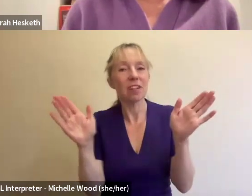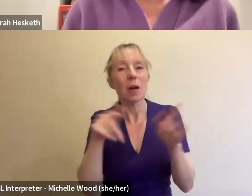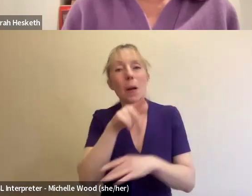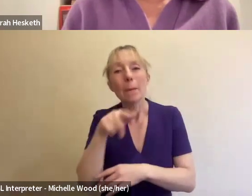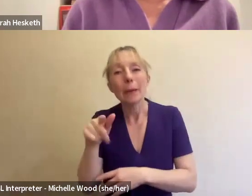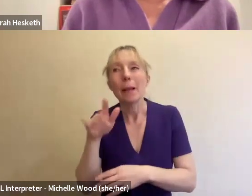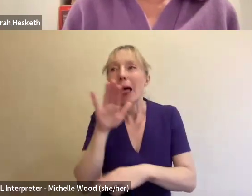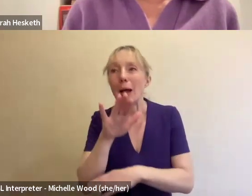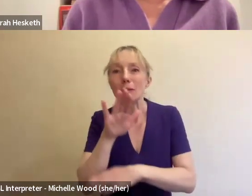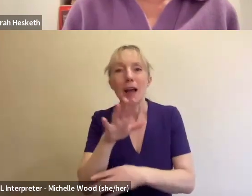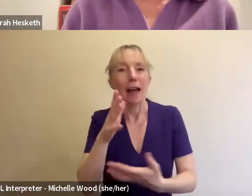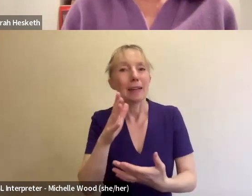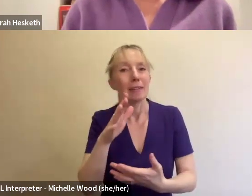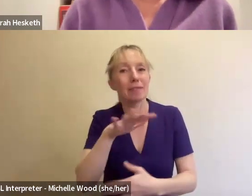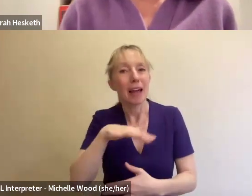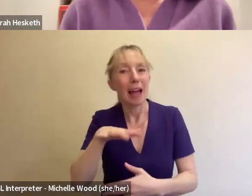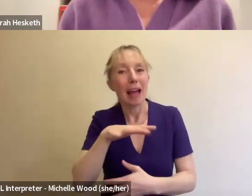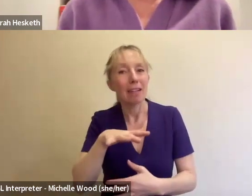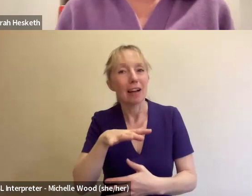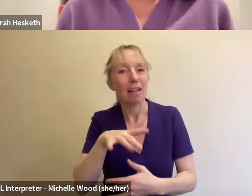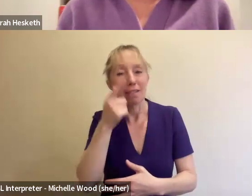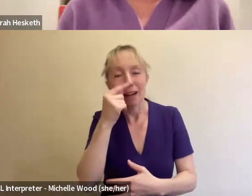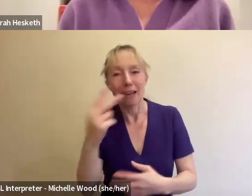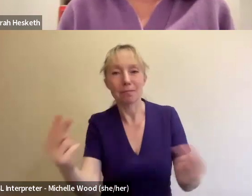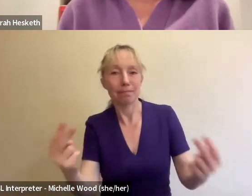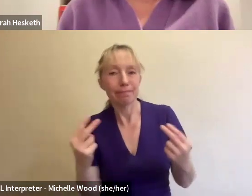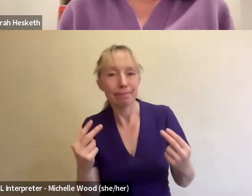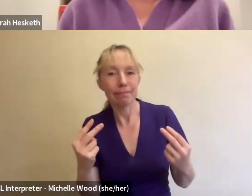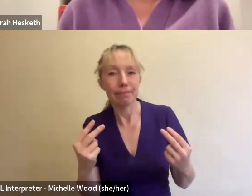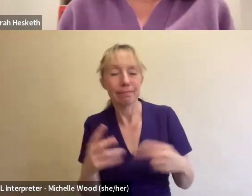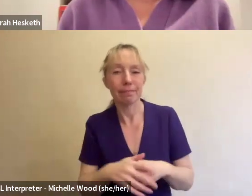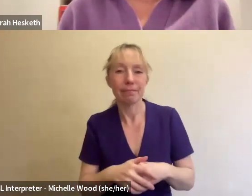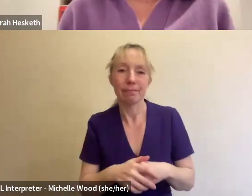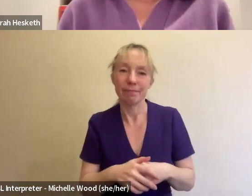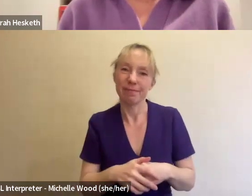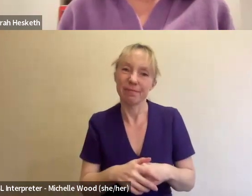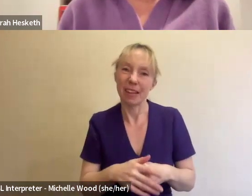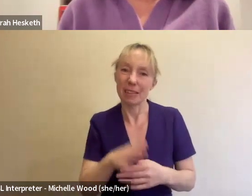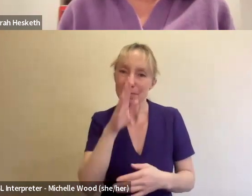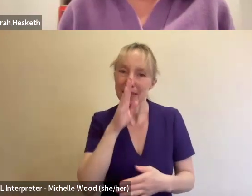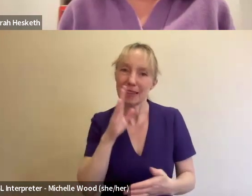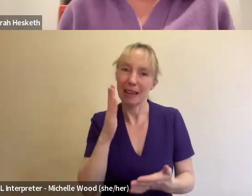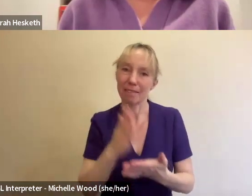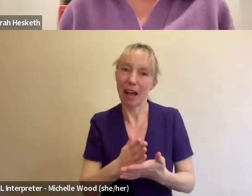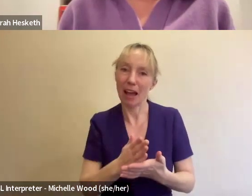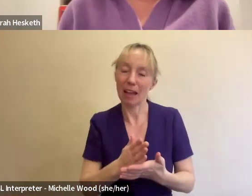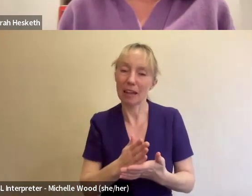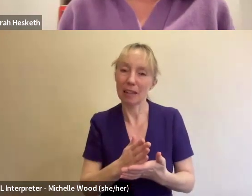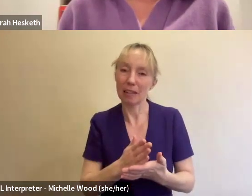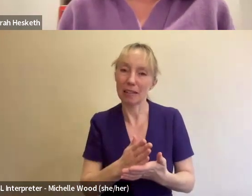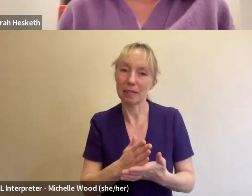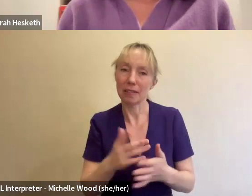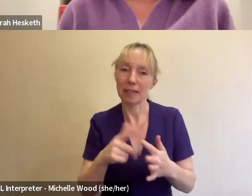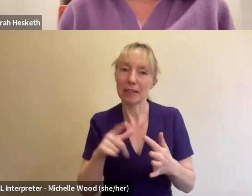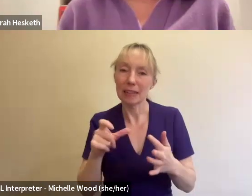outside of their own region. Yes. I suppose it's a sad fact that when it comes to